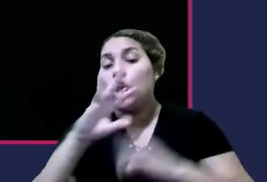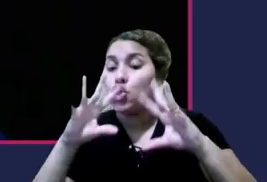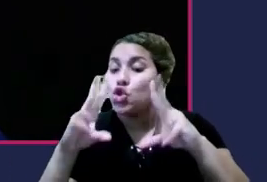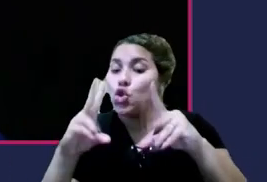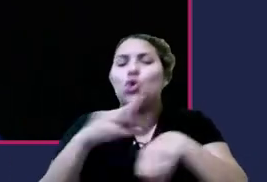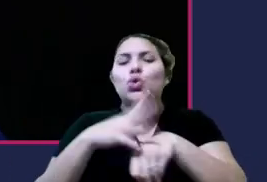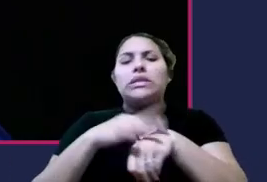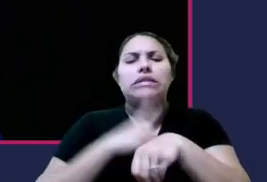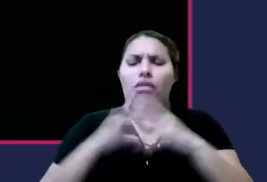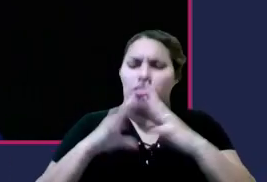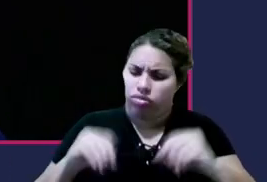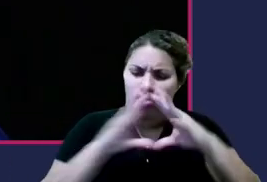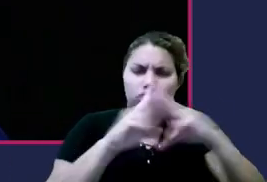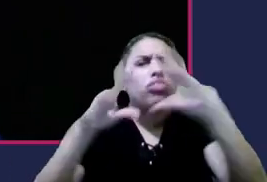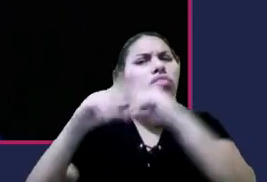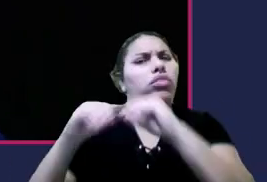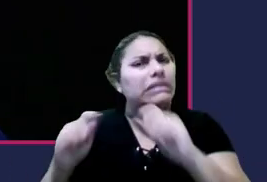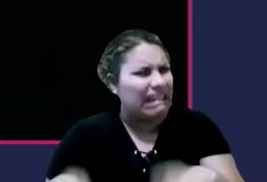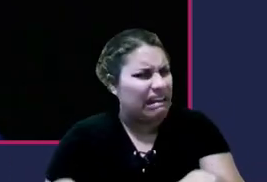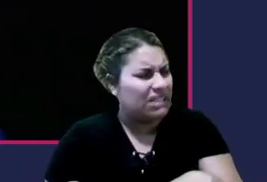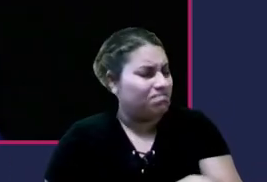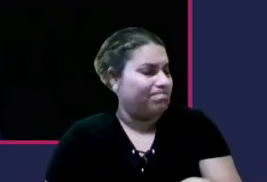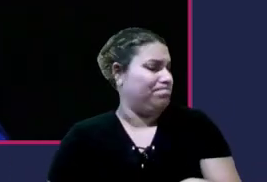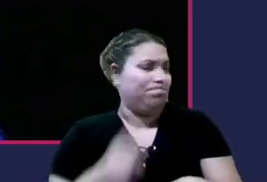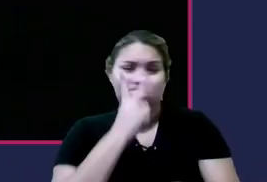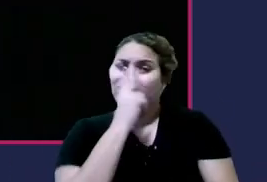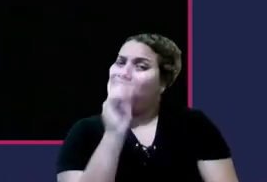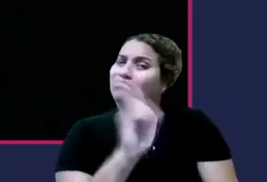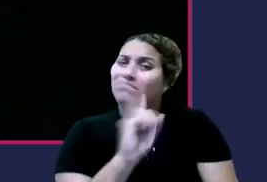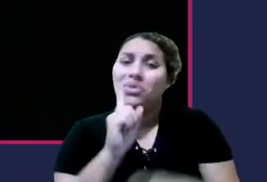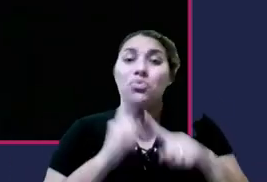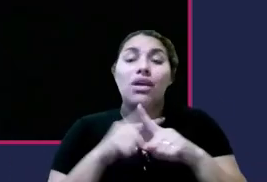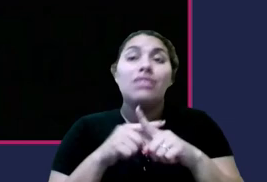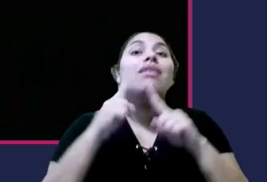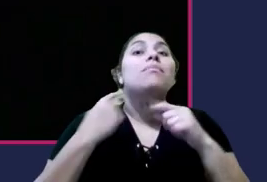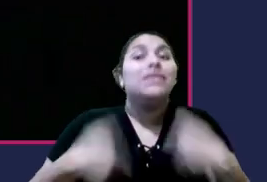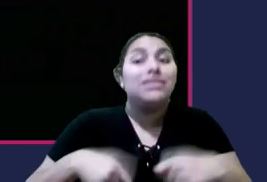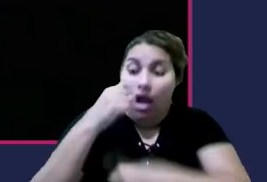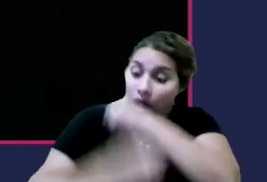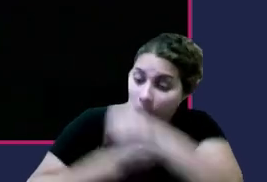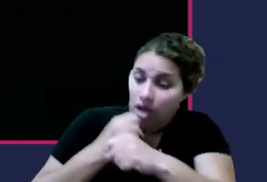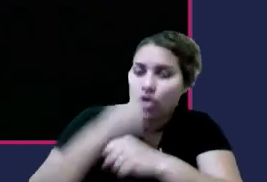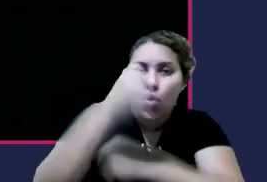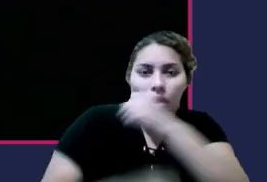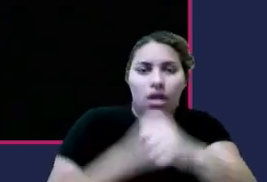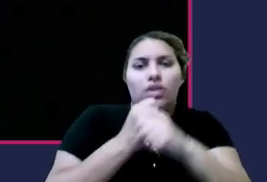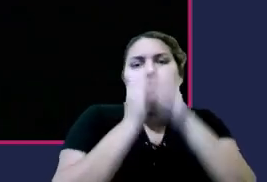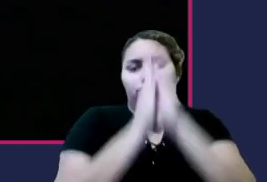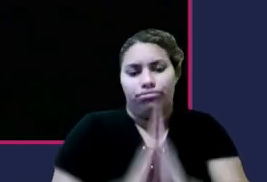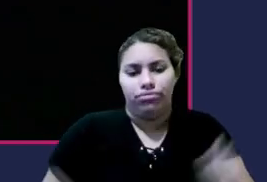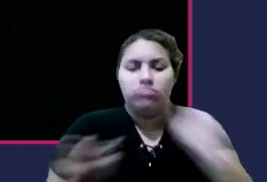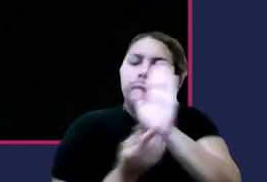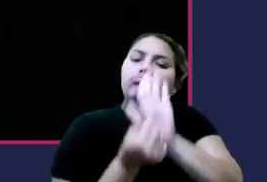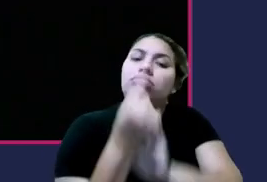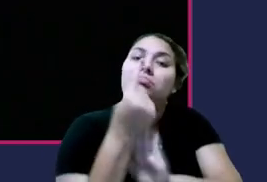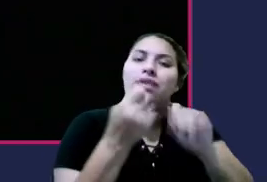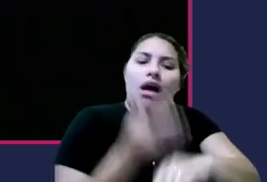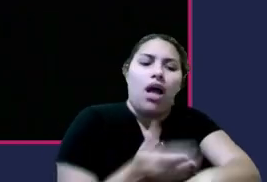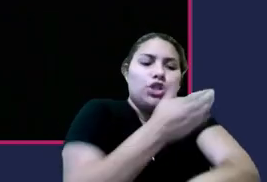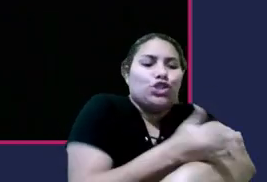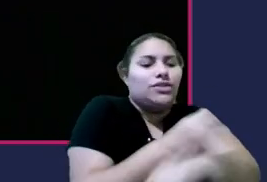especially for rare disease, because once we have an annual budget to face for